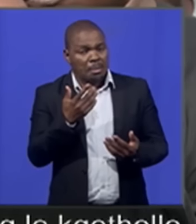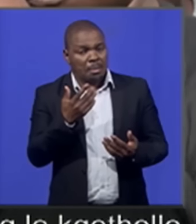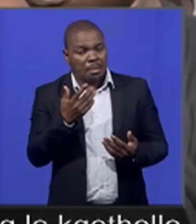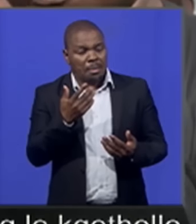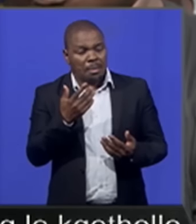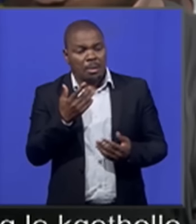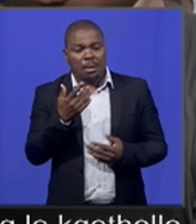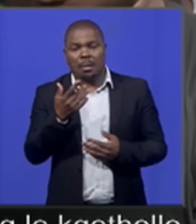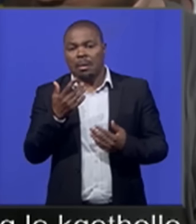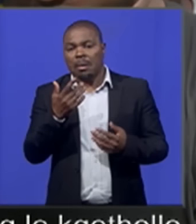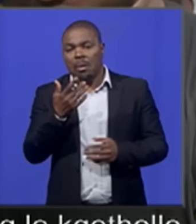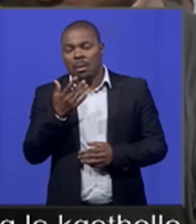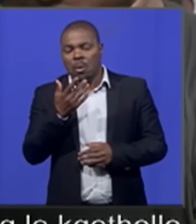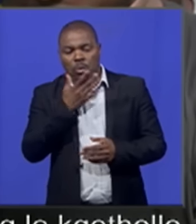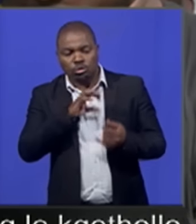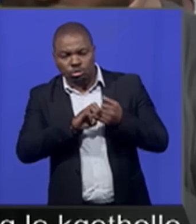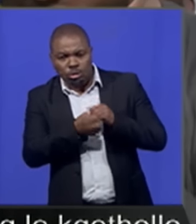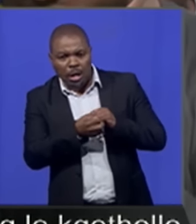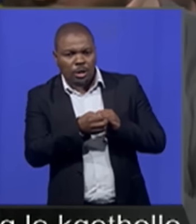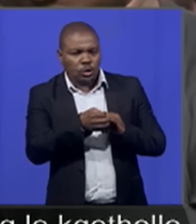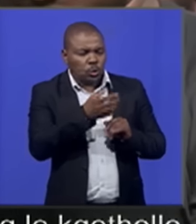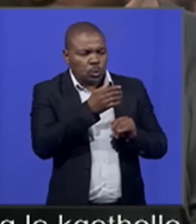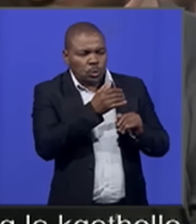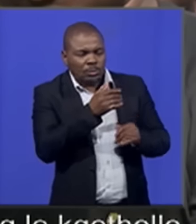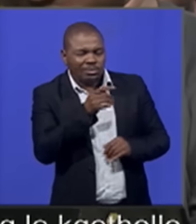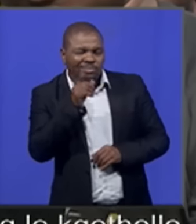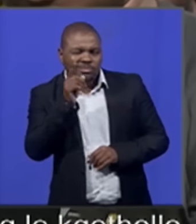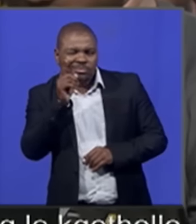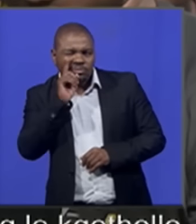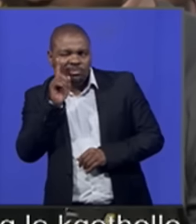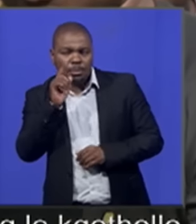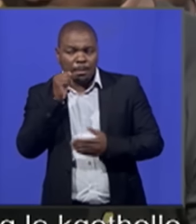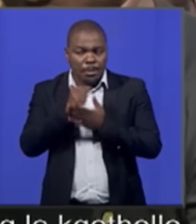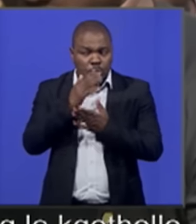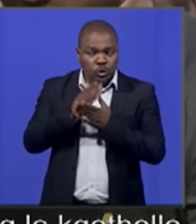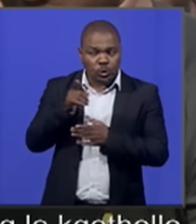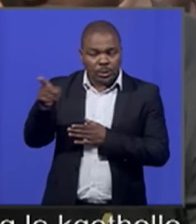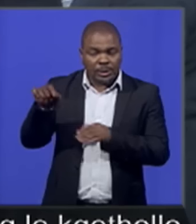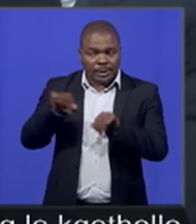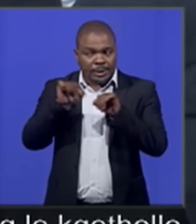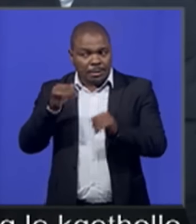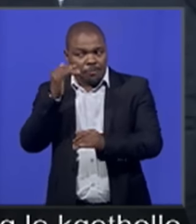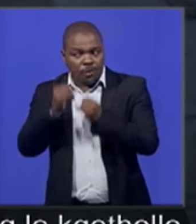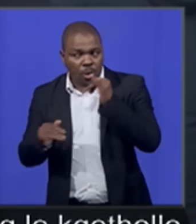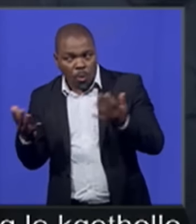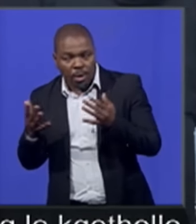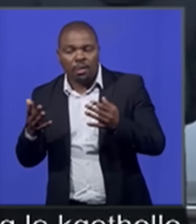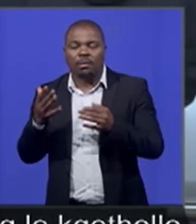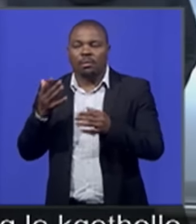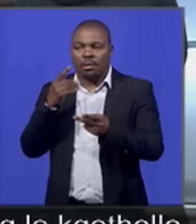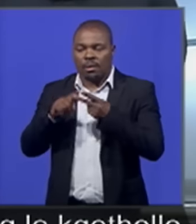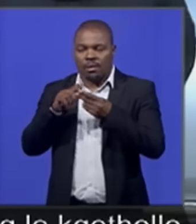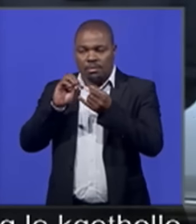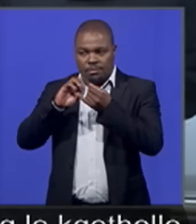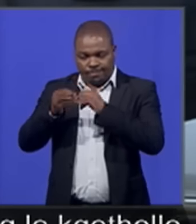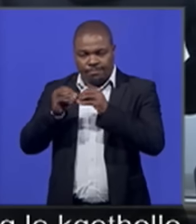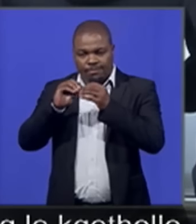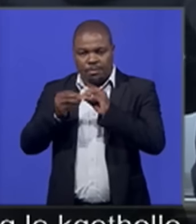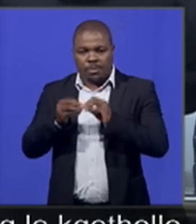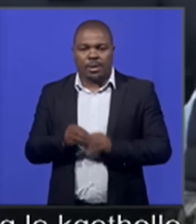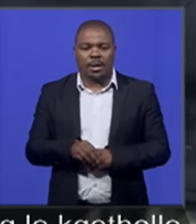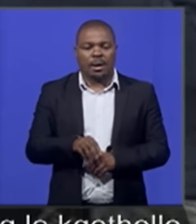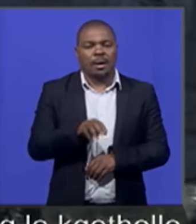aims to identify systematic failures and ensure accountability. Motswadi wa Mohu Nhlamulo Sambo yo